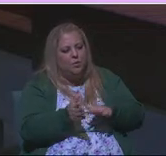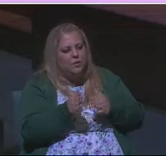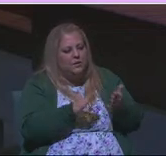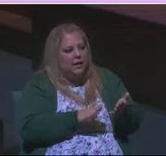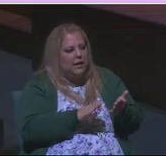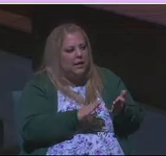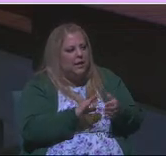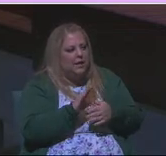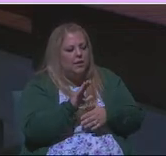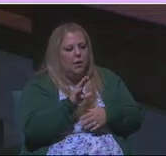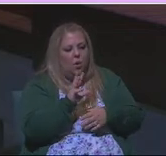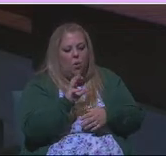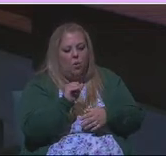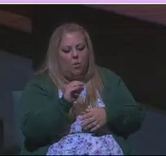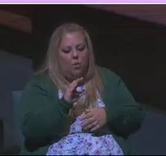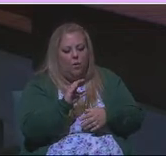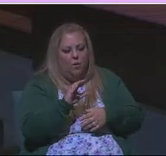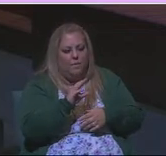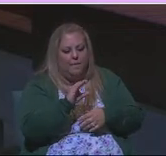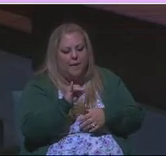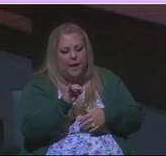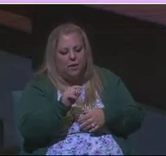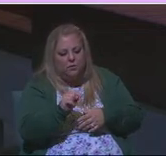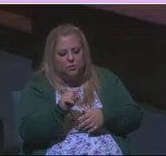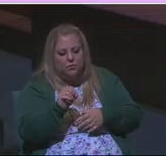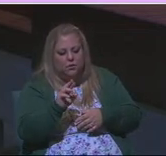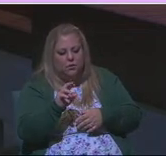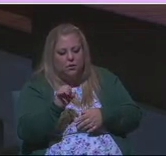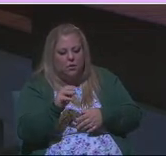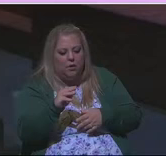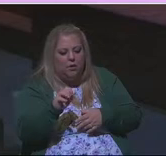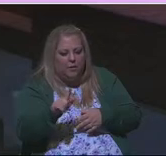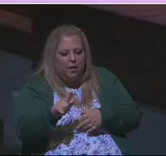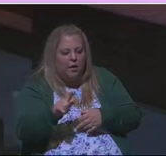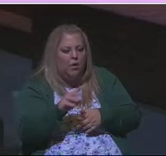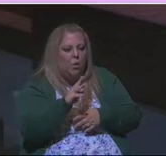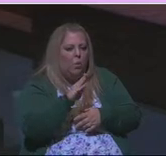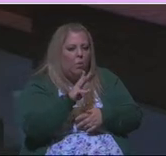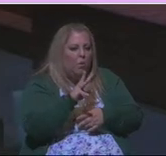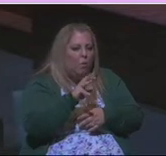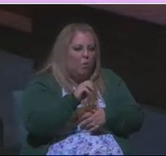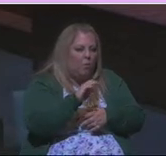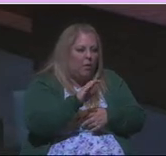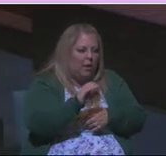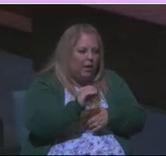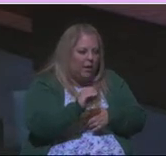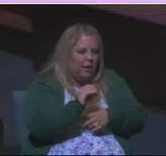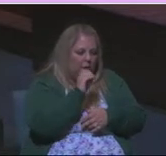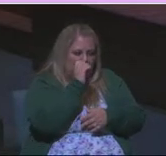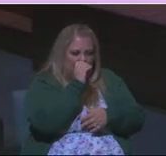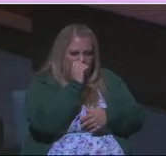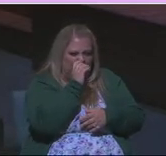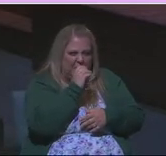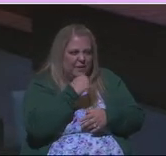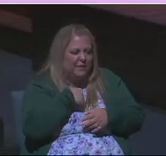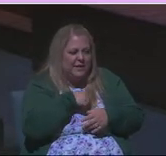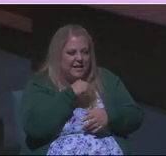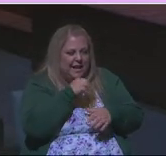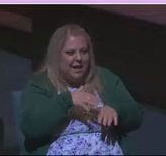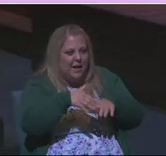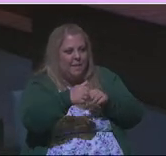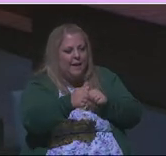compound in Mount Carmel, Waco, we ain't coming out. That's what it stands for. It's a dying